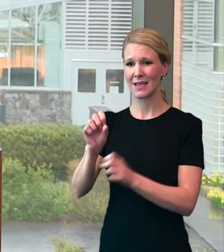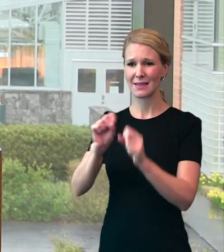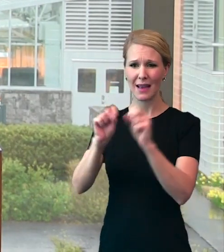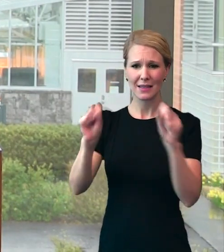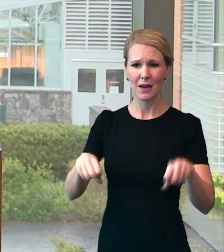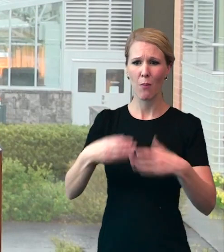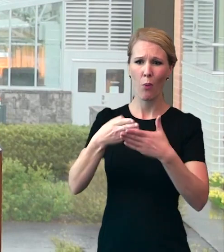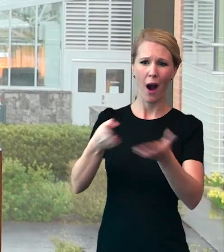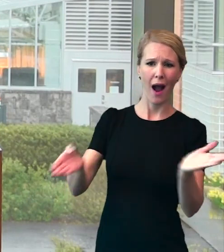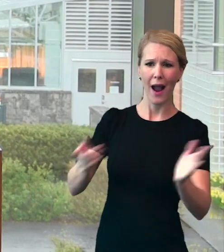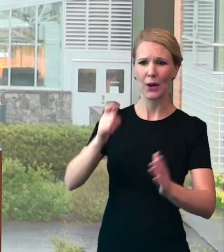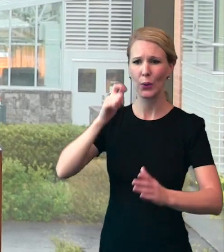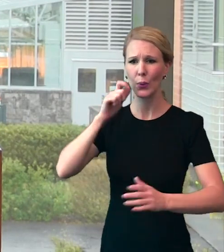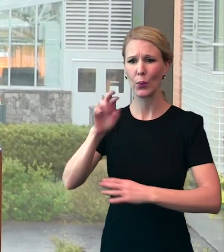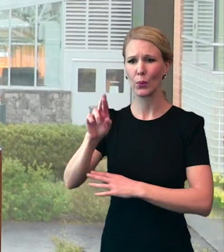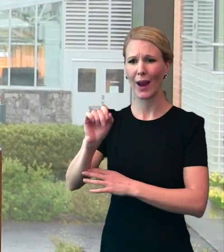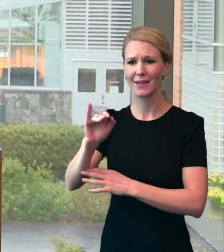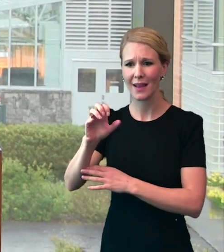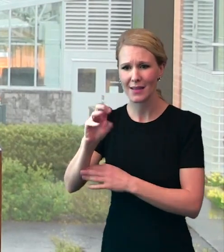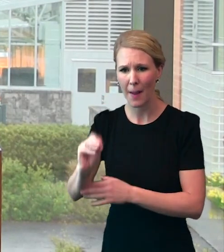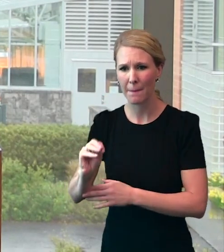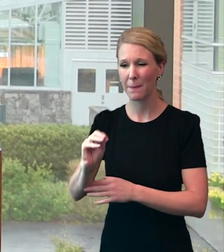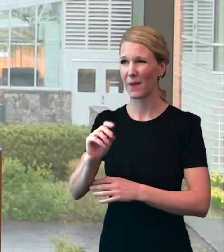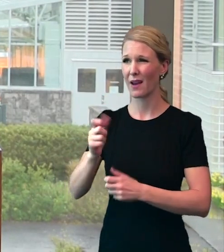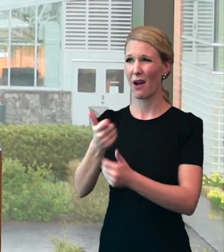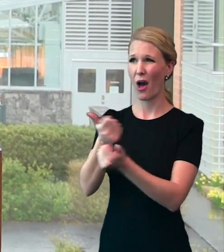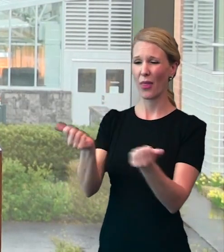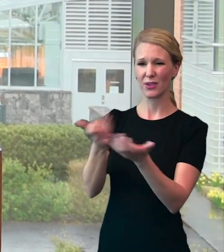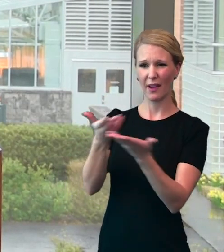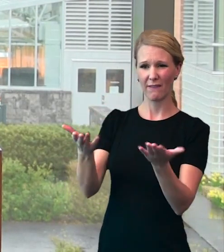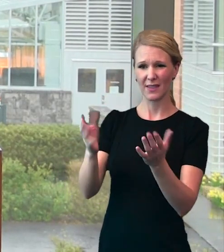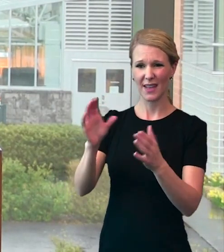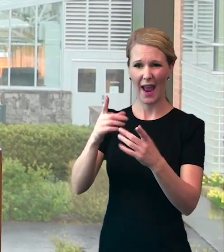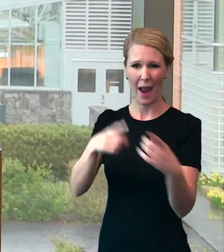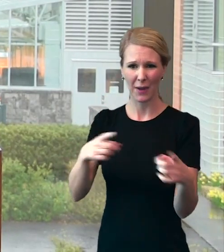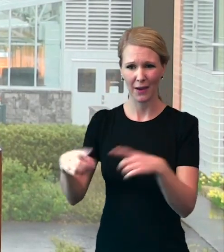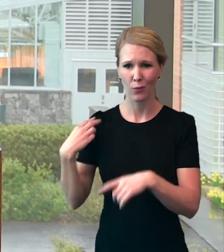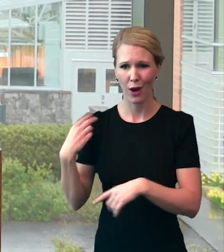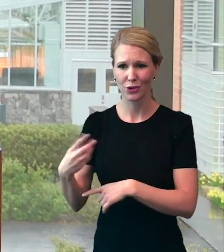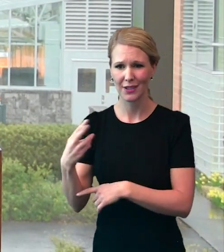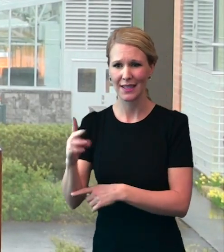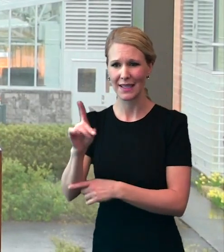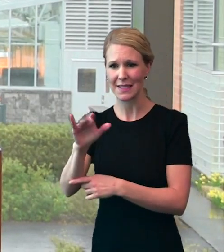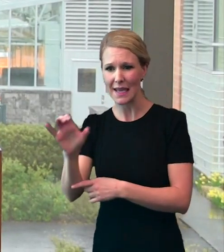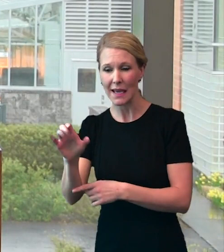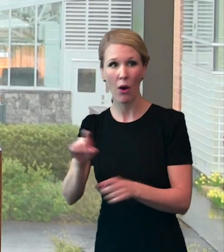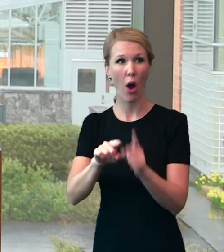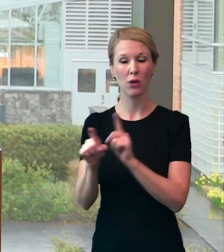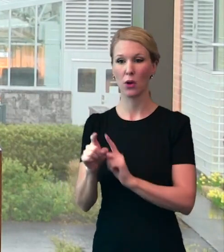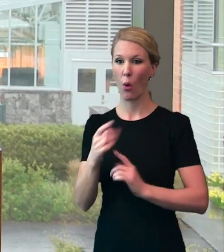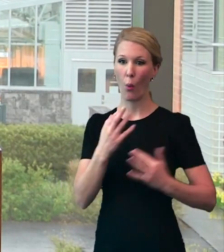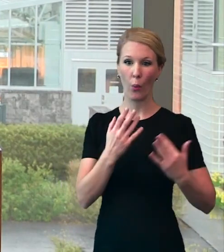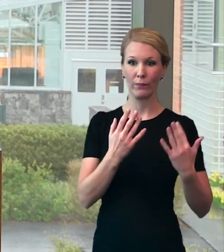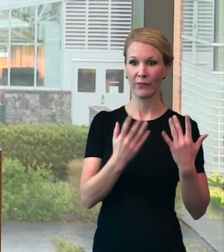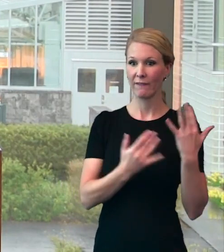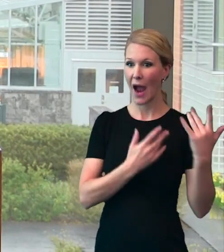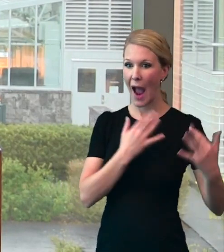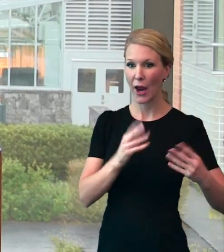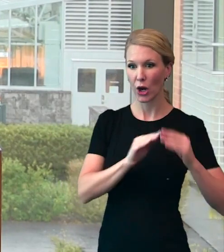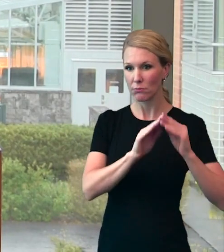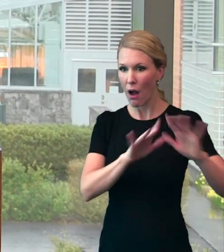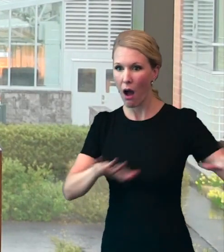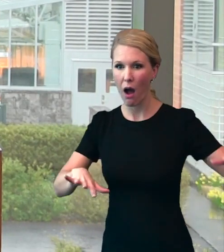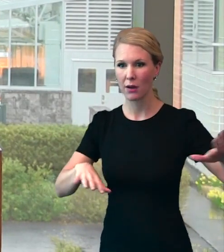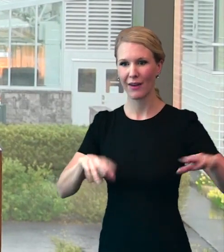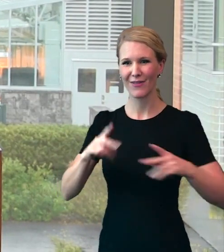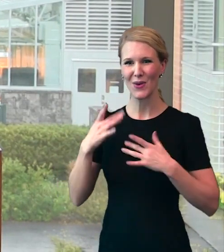and insurrection in our nation's capital, and close to home, fall wildfires and a Valentine's Day snow and ice